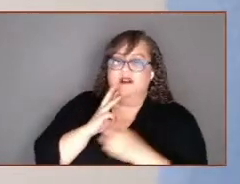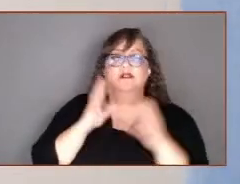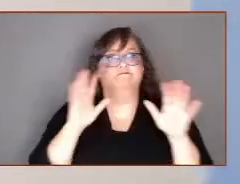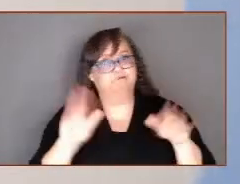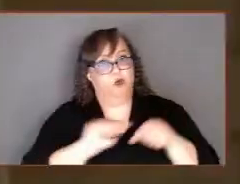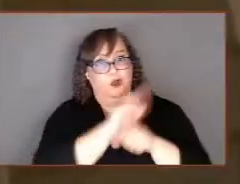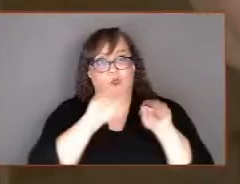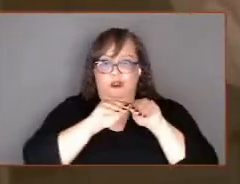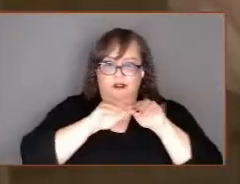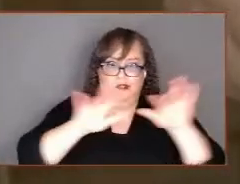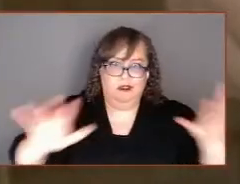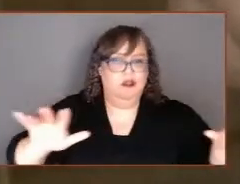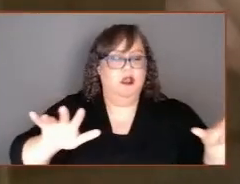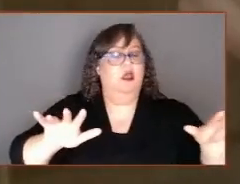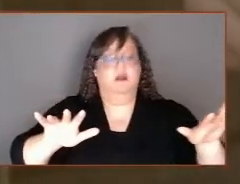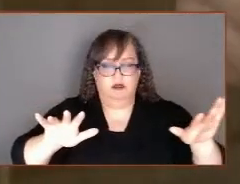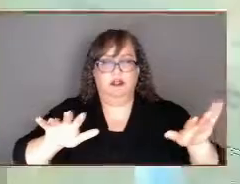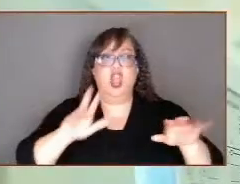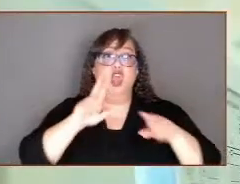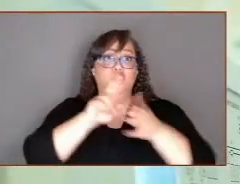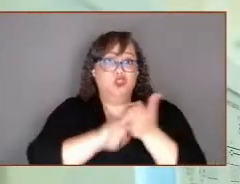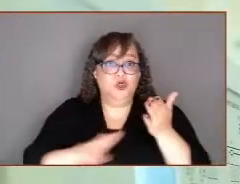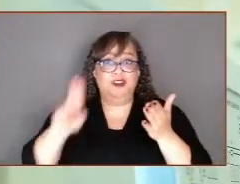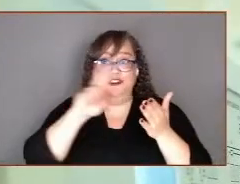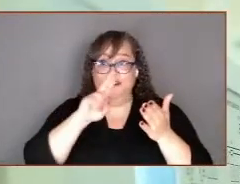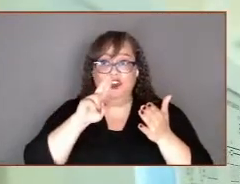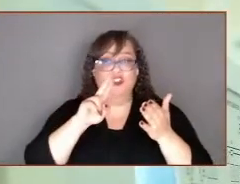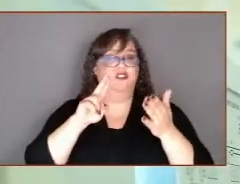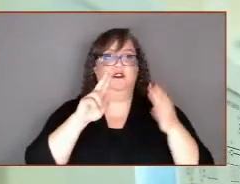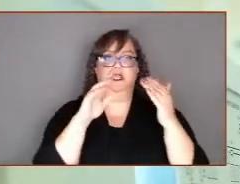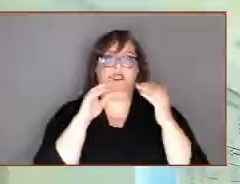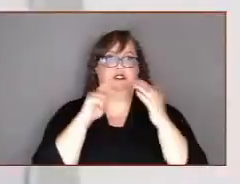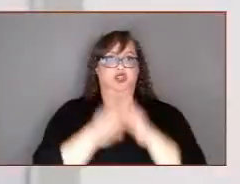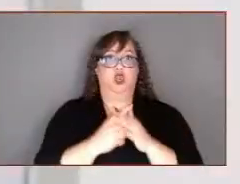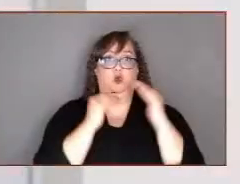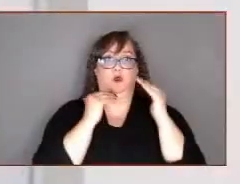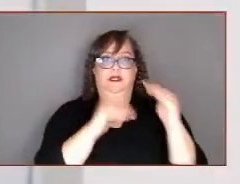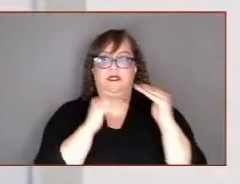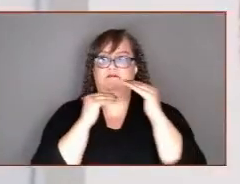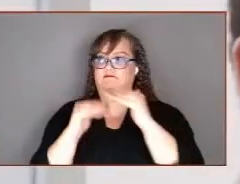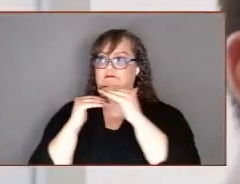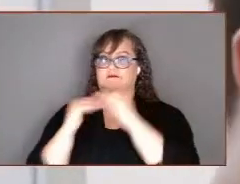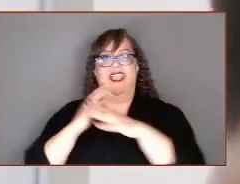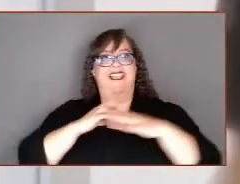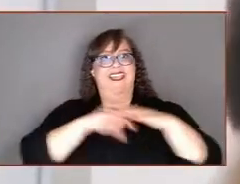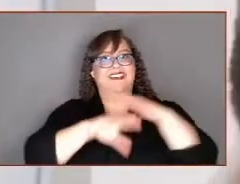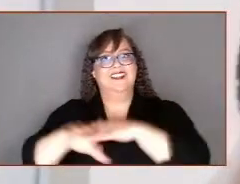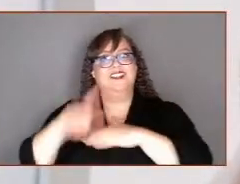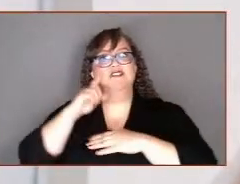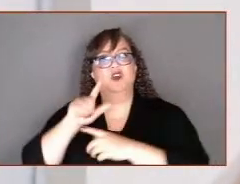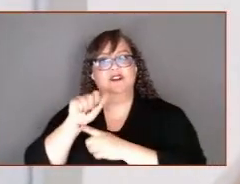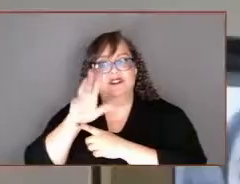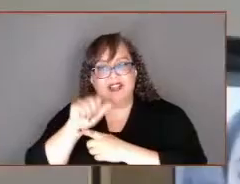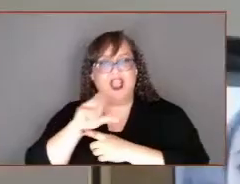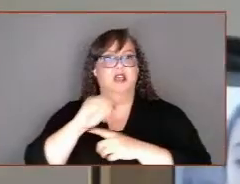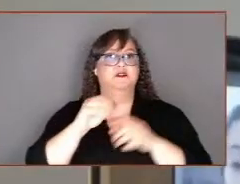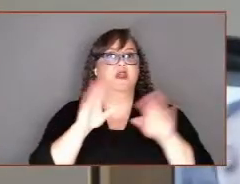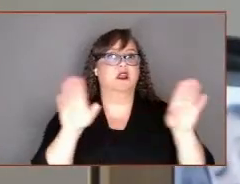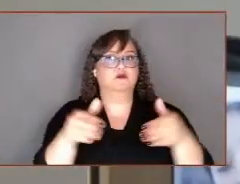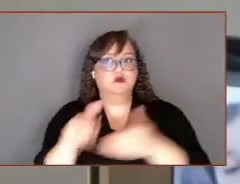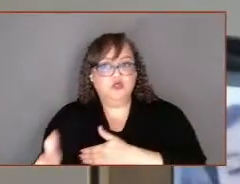COVID-19 pandemic, universities across the country restricted access to on-site facilities, greatly impacting the Moon to Mars Ice and Prospecting